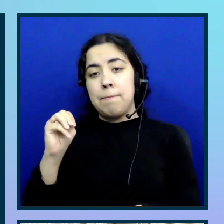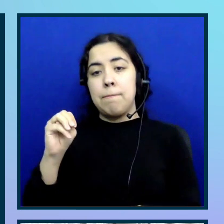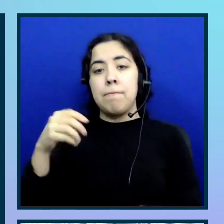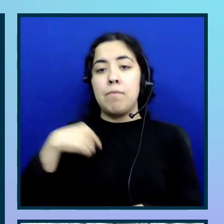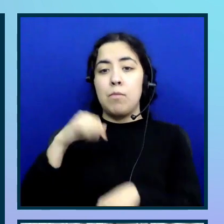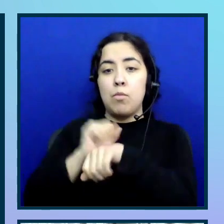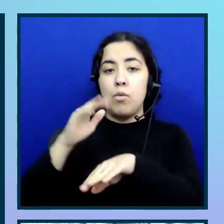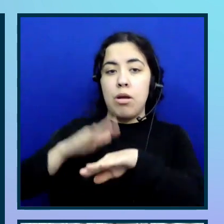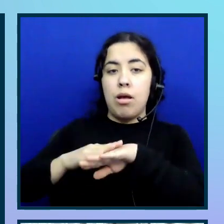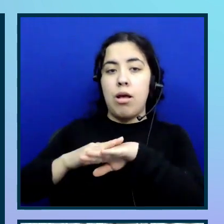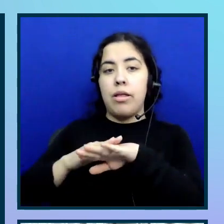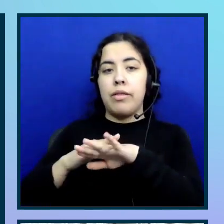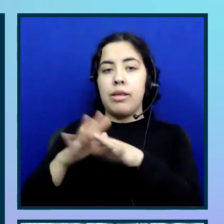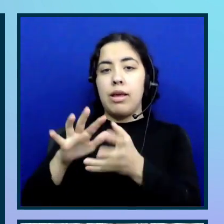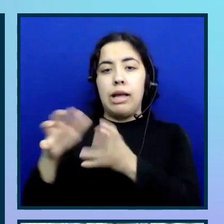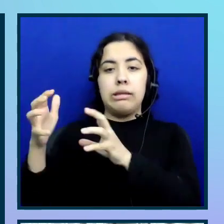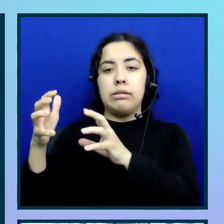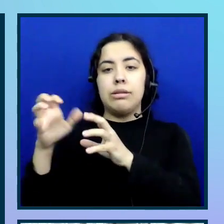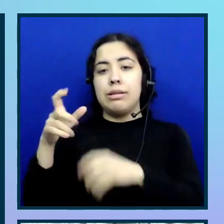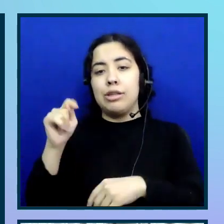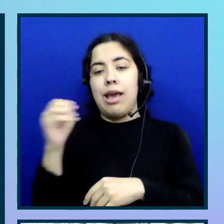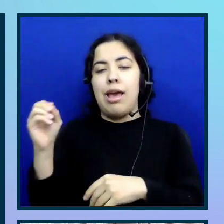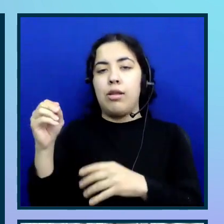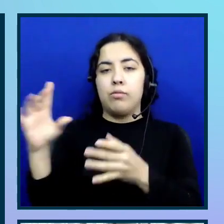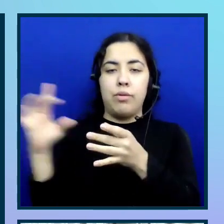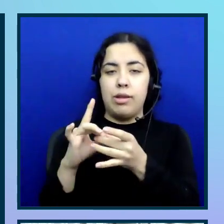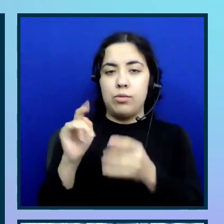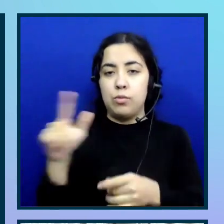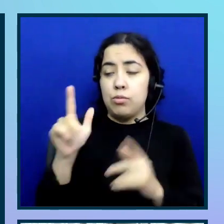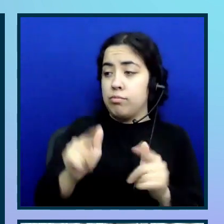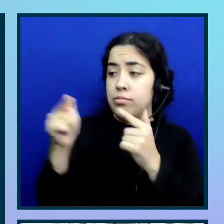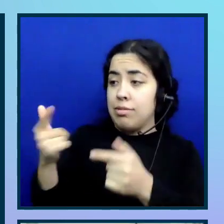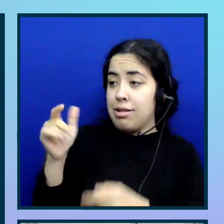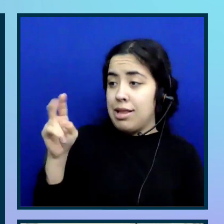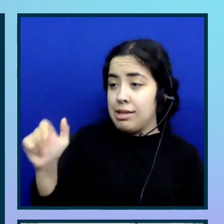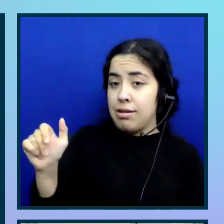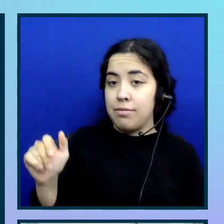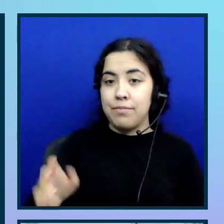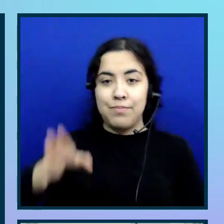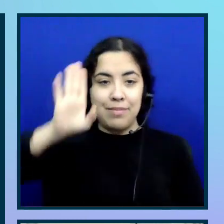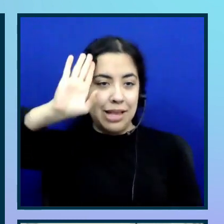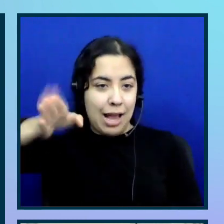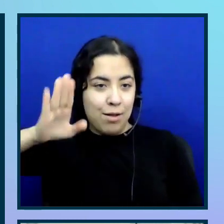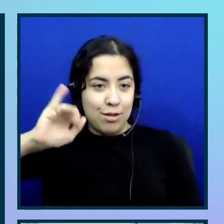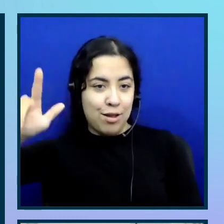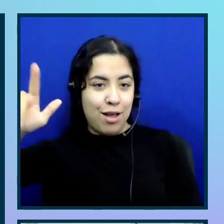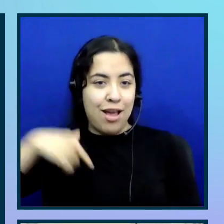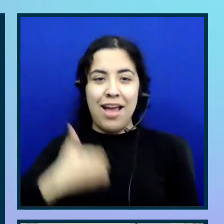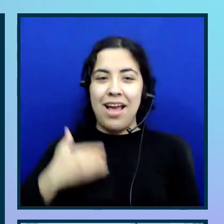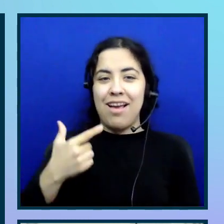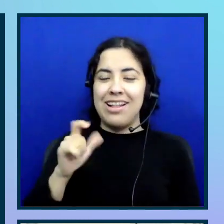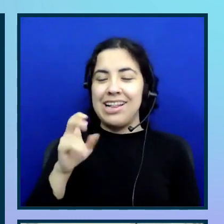DevTools extensions and related tools, and I will let Glenda introduce herself. Howdy, y'all. I'm Glenda the Goodwitch